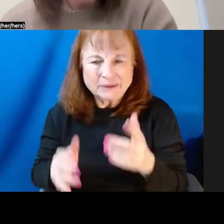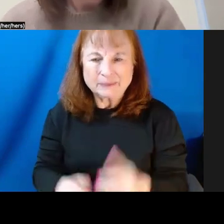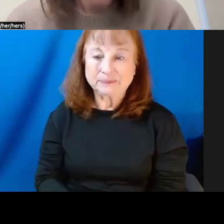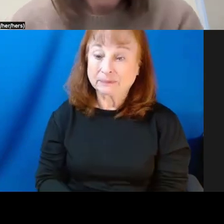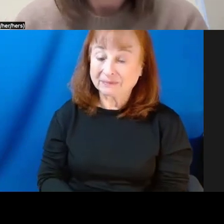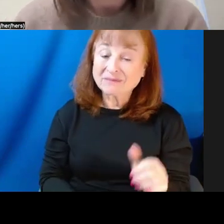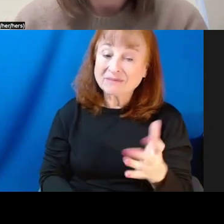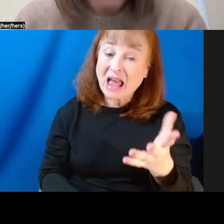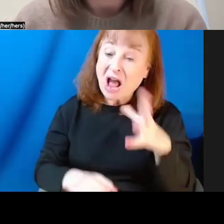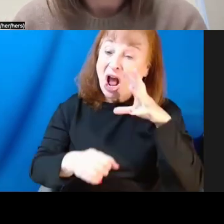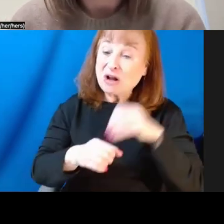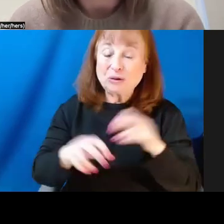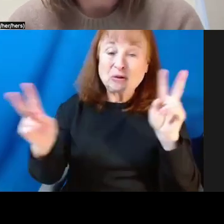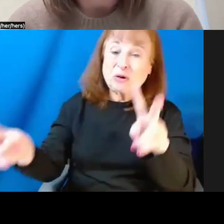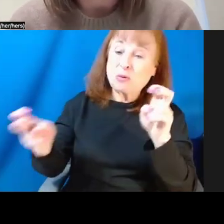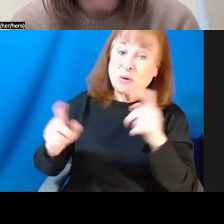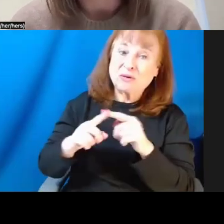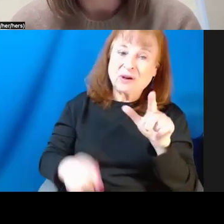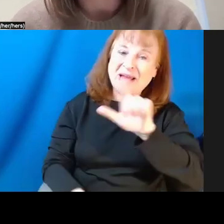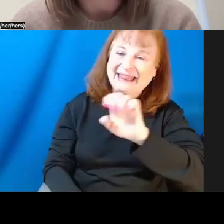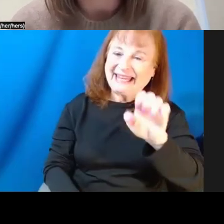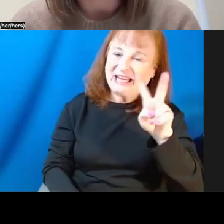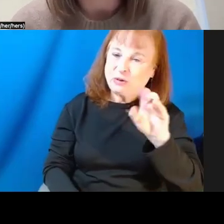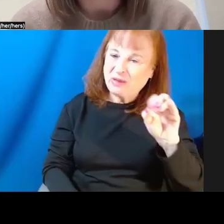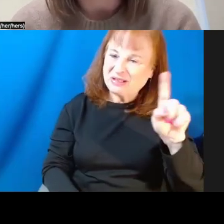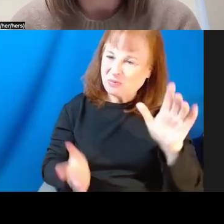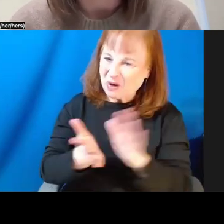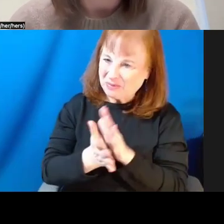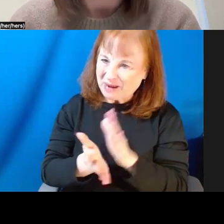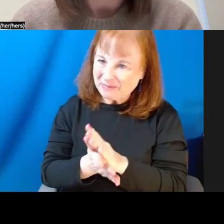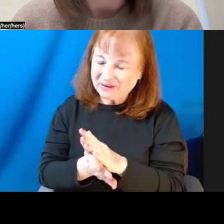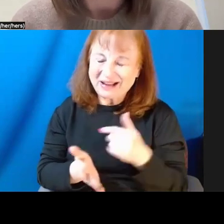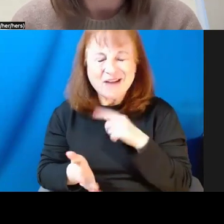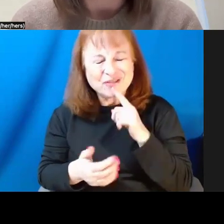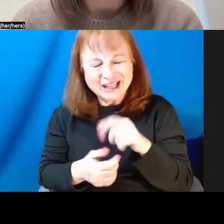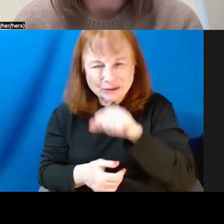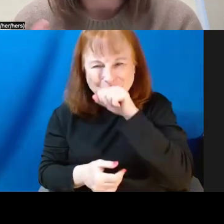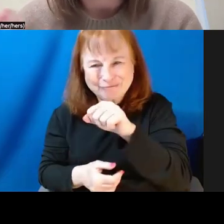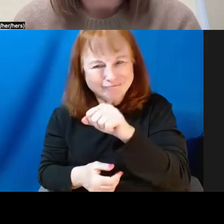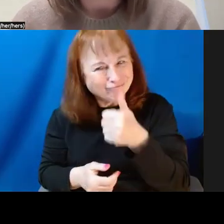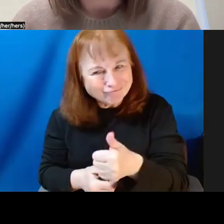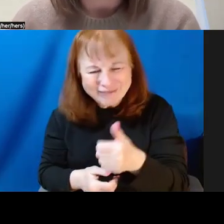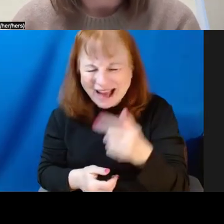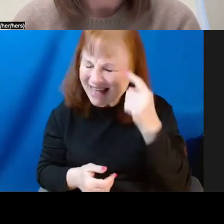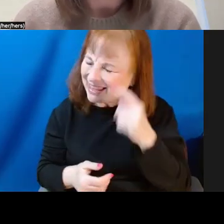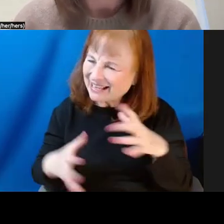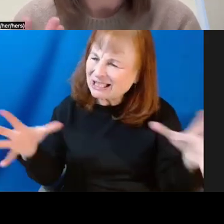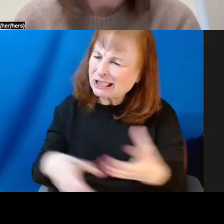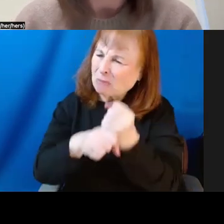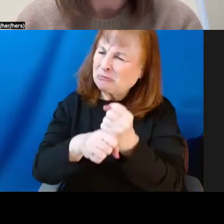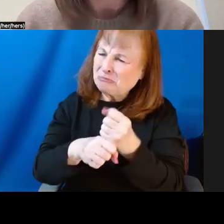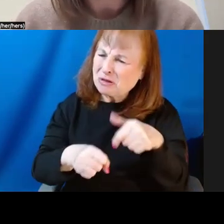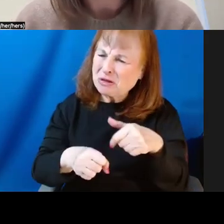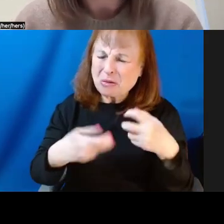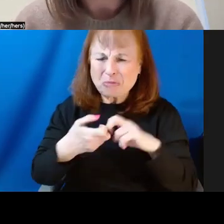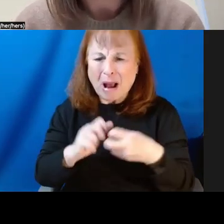I also included this quote from the Lee 2001 paper because I really love it and I think it really sums up the problem or the